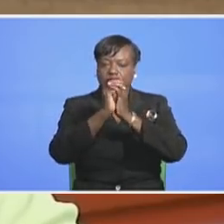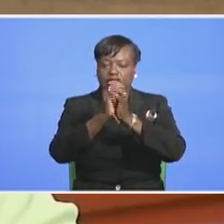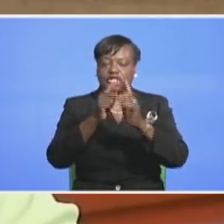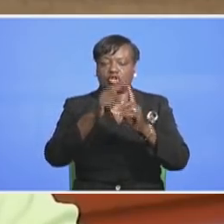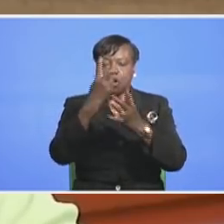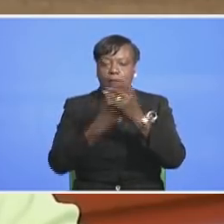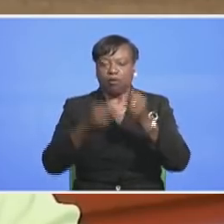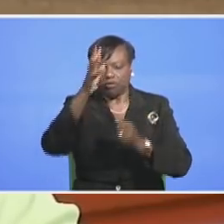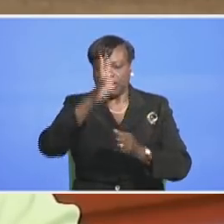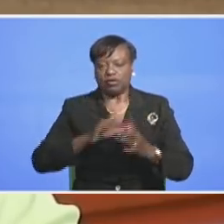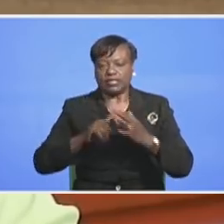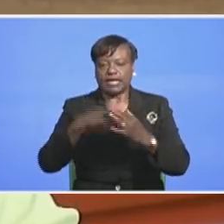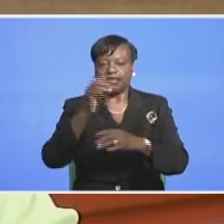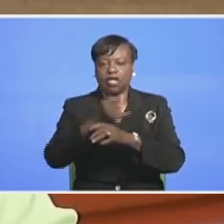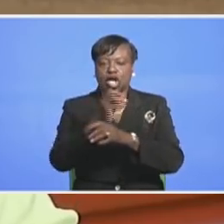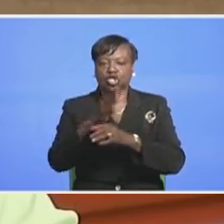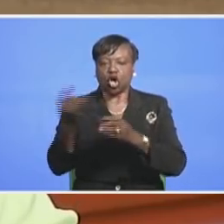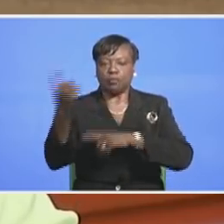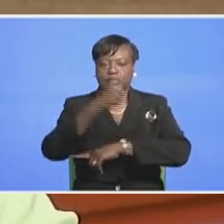new roles today.